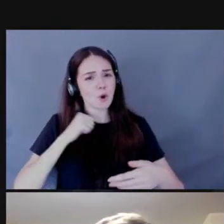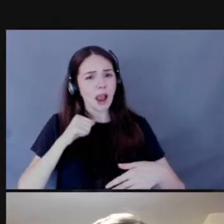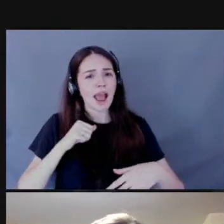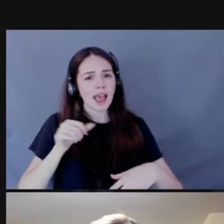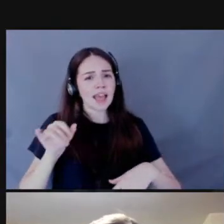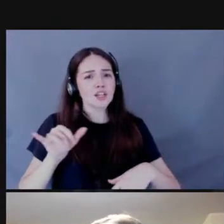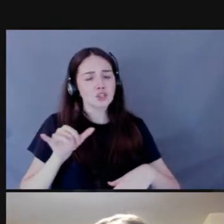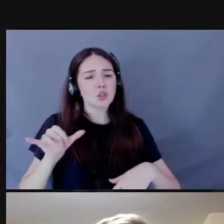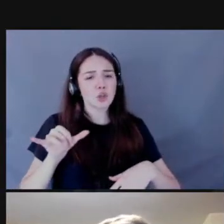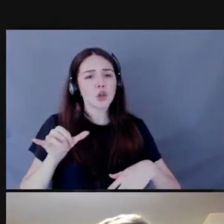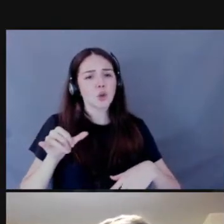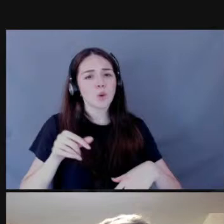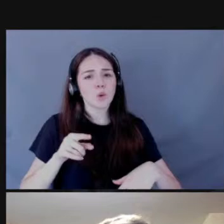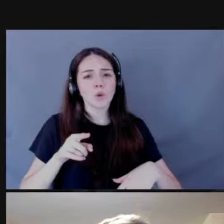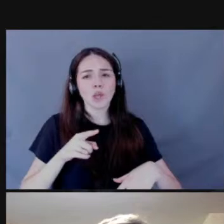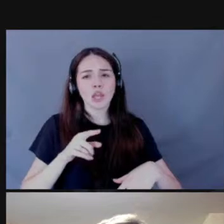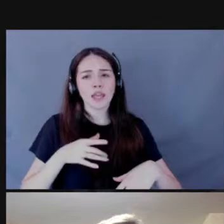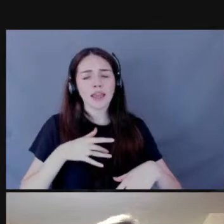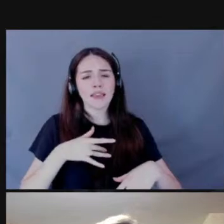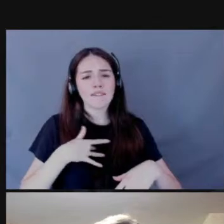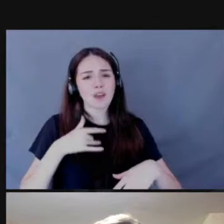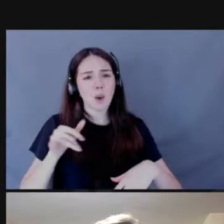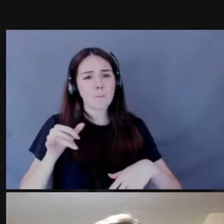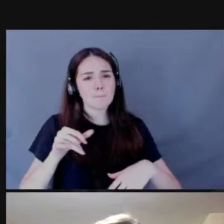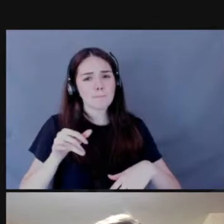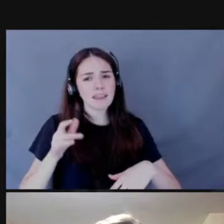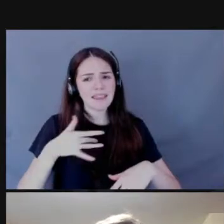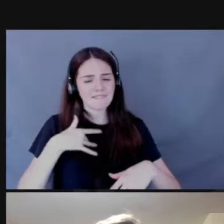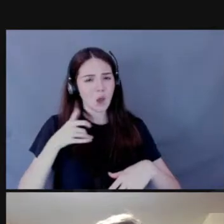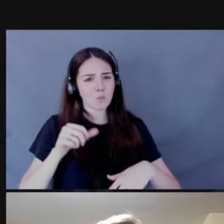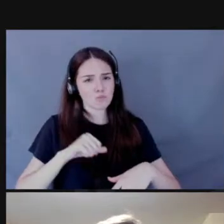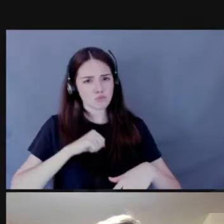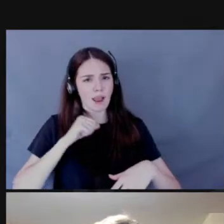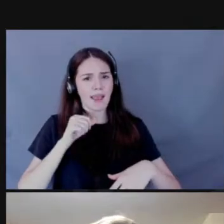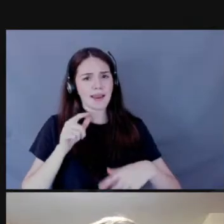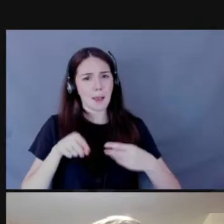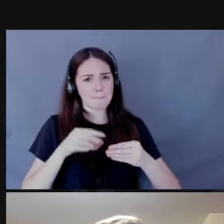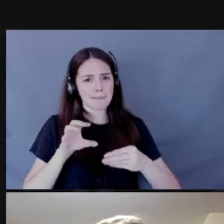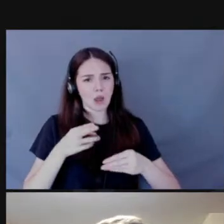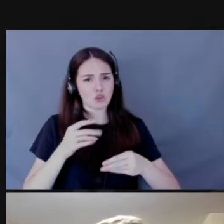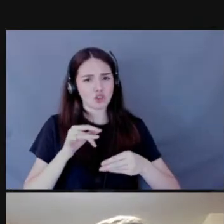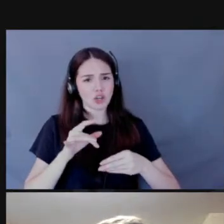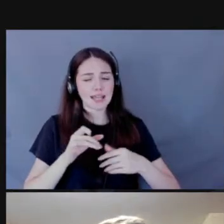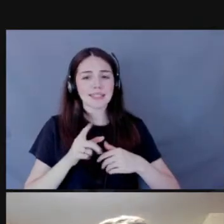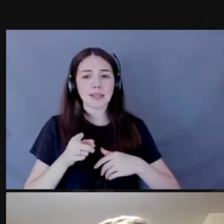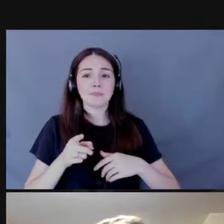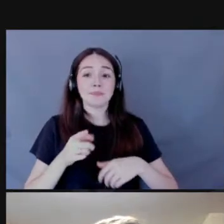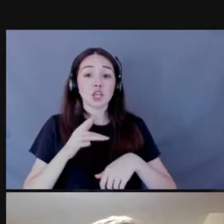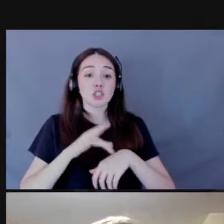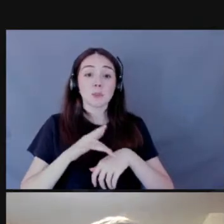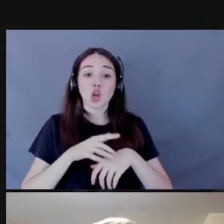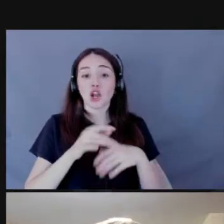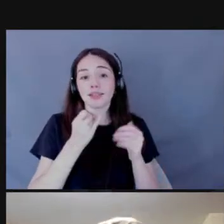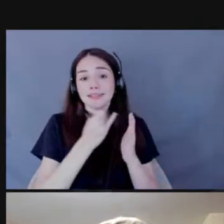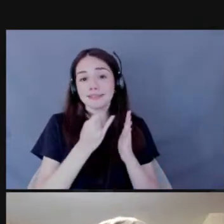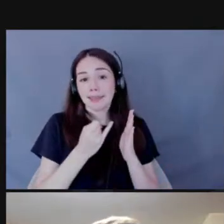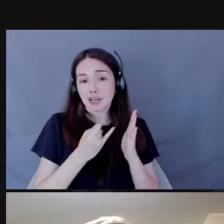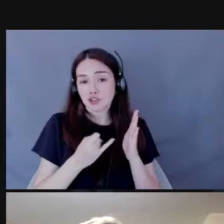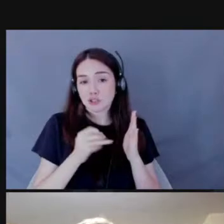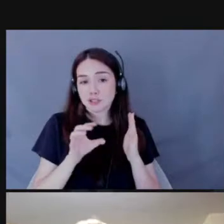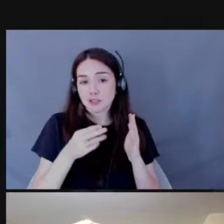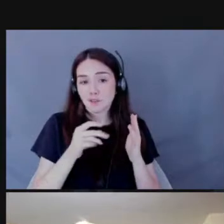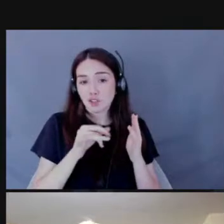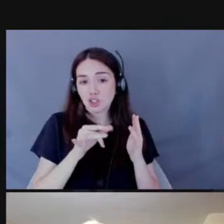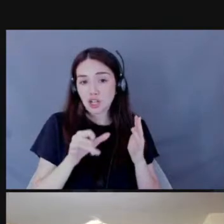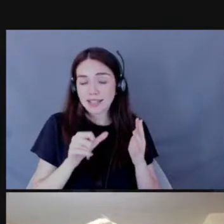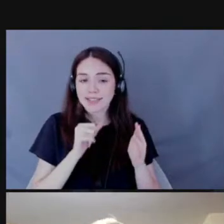he really felt such pride about Chessie and what they'd done with it. Here's some early sketches of Chessie that didn't make